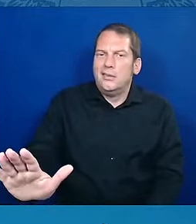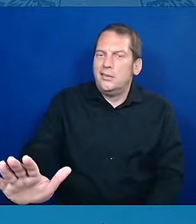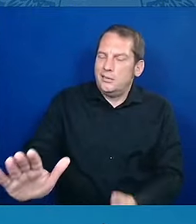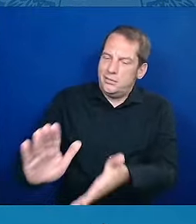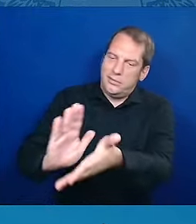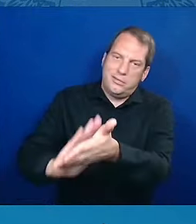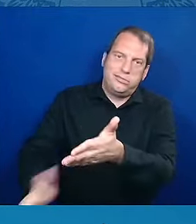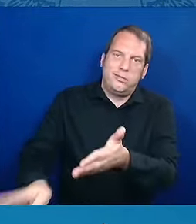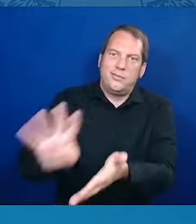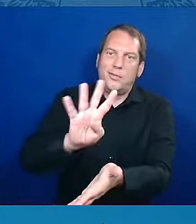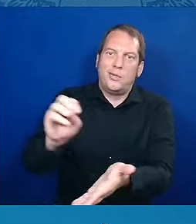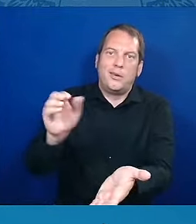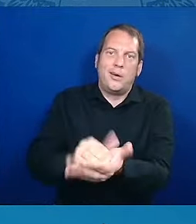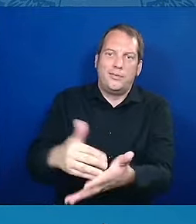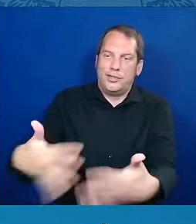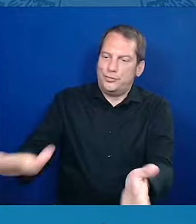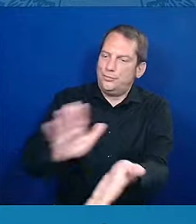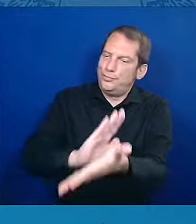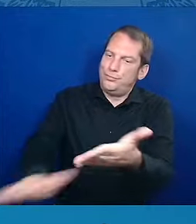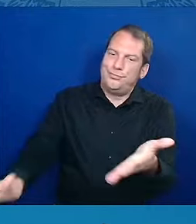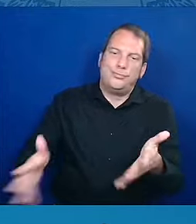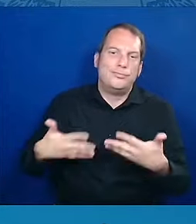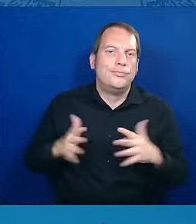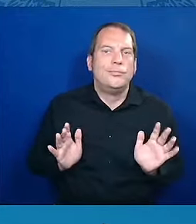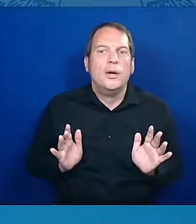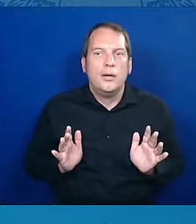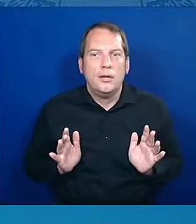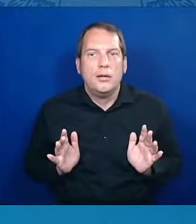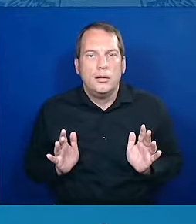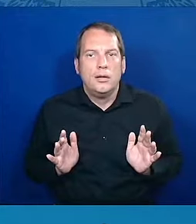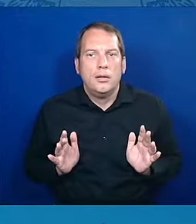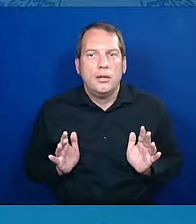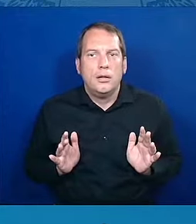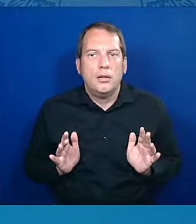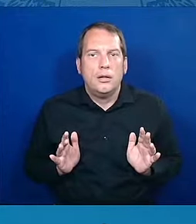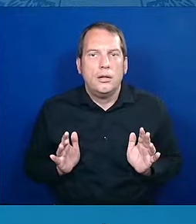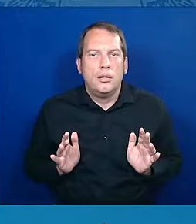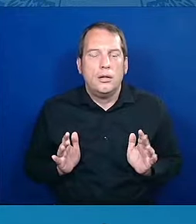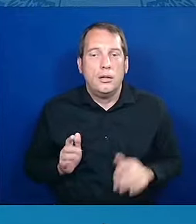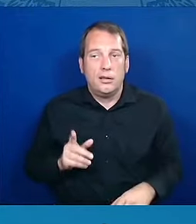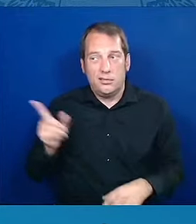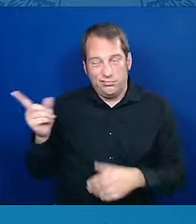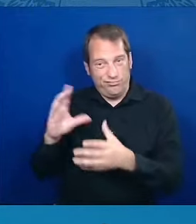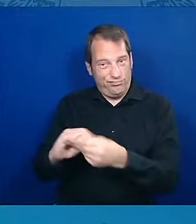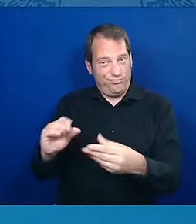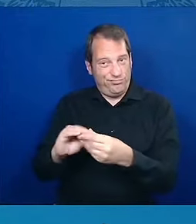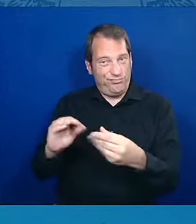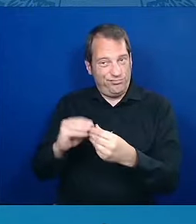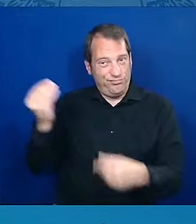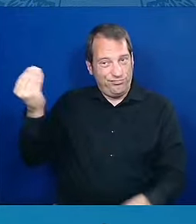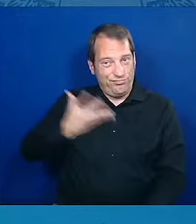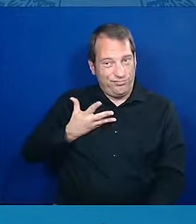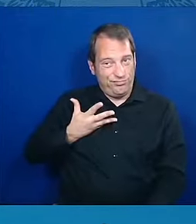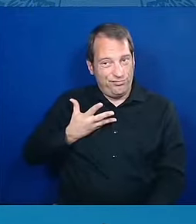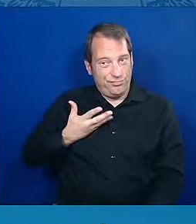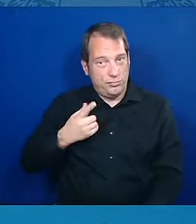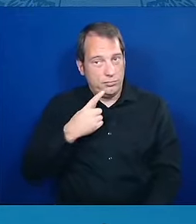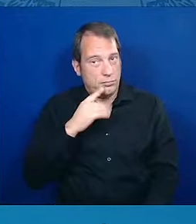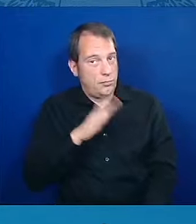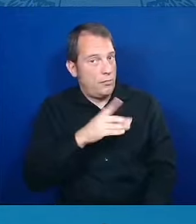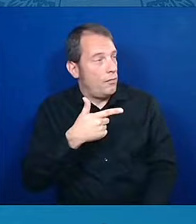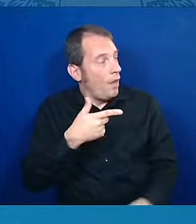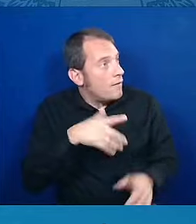When she learned, she told me, she said, when she learned that her loans had been forgiven, she said, well, me and my children knew our lives had changed, and we were just